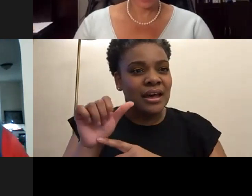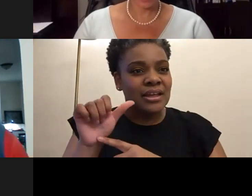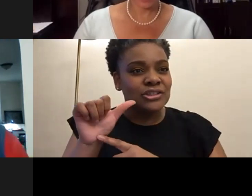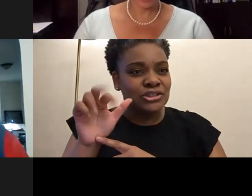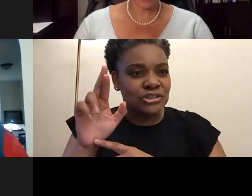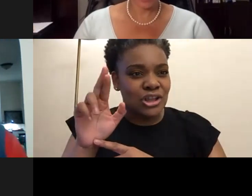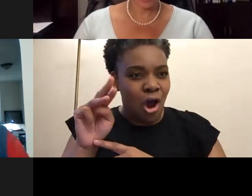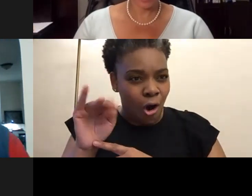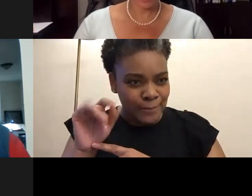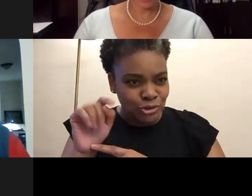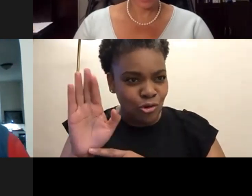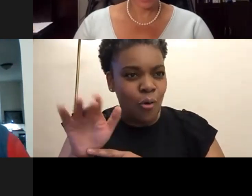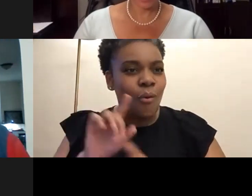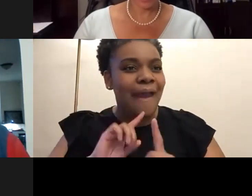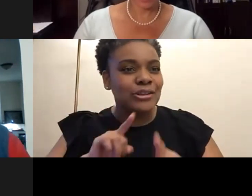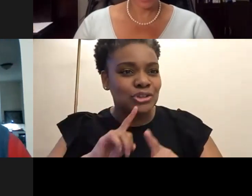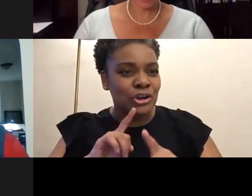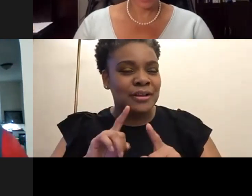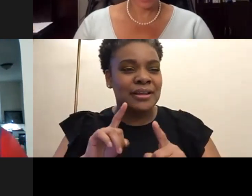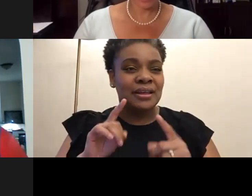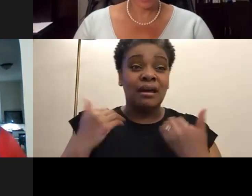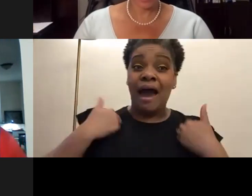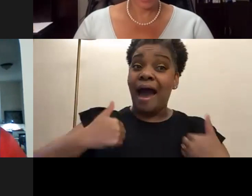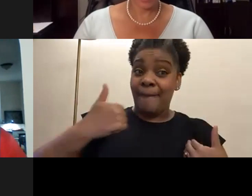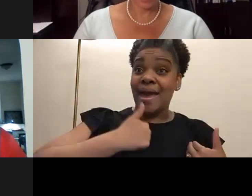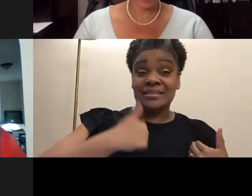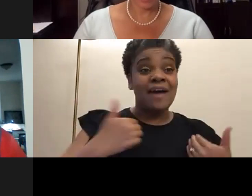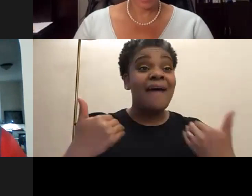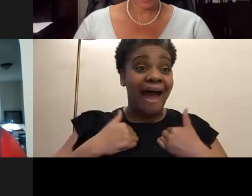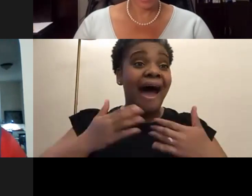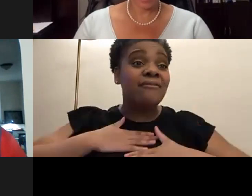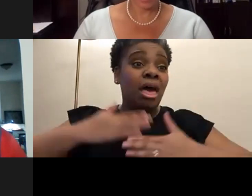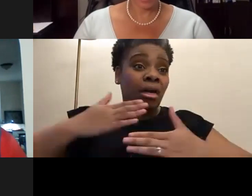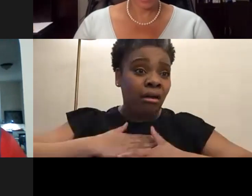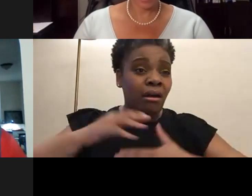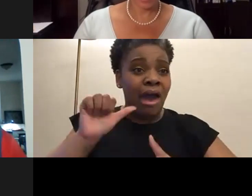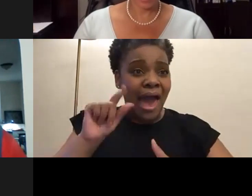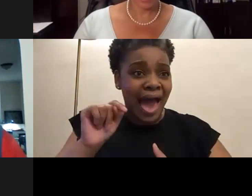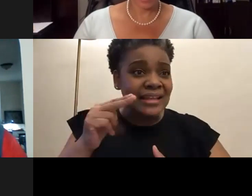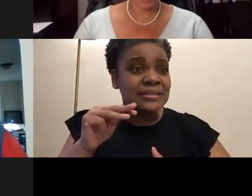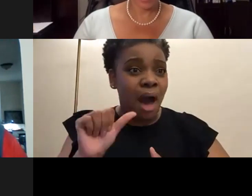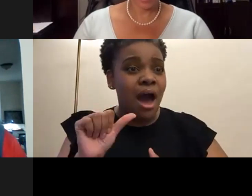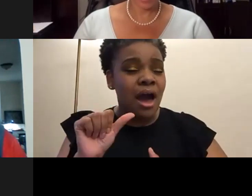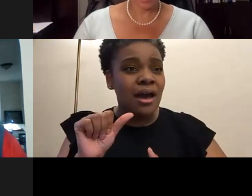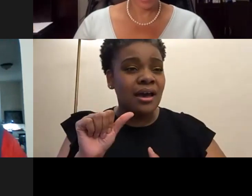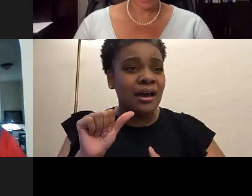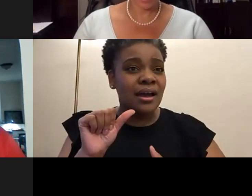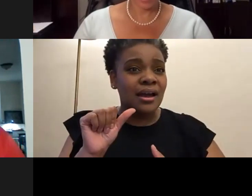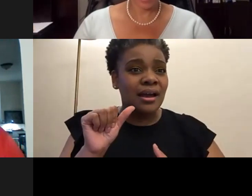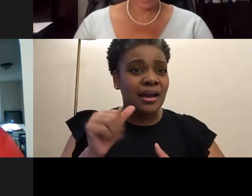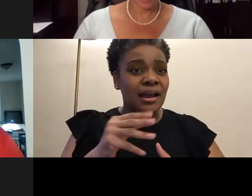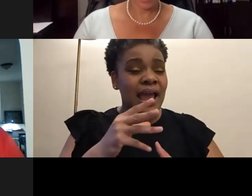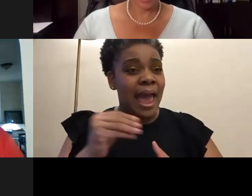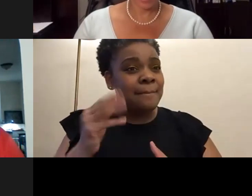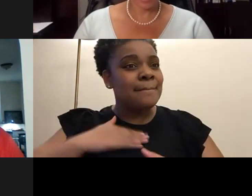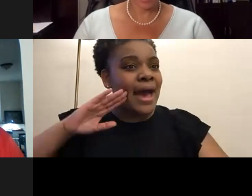for me personally, I have asthma. I was very concerned about my daughter, who is allergic to peanuts and has a lot of terrible